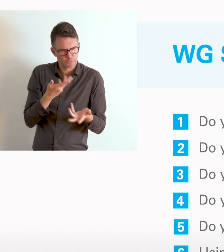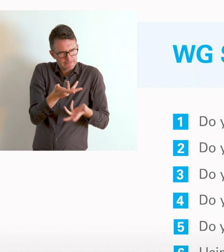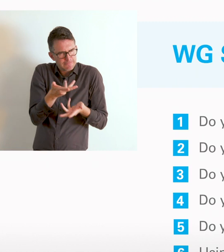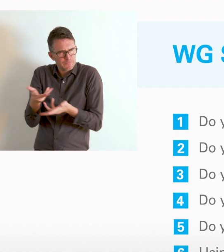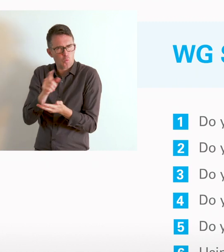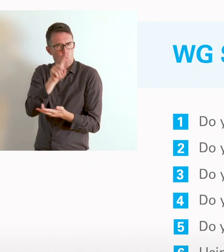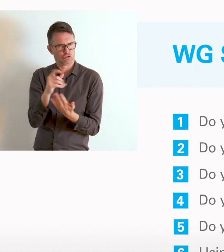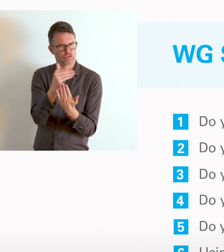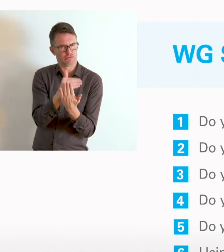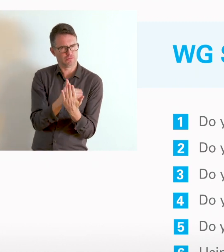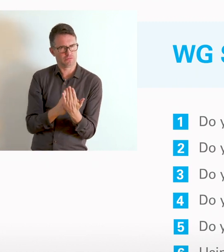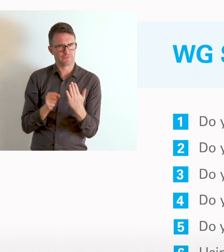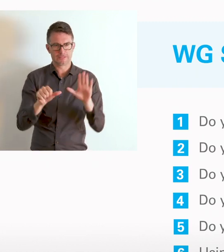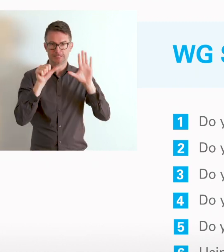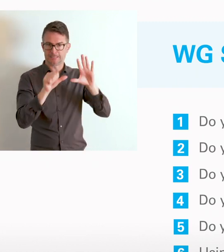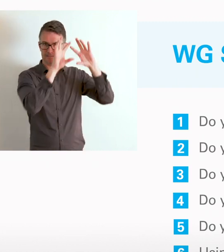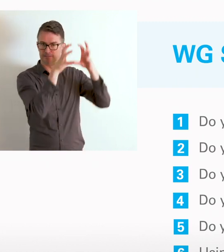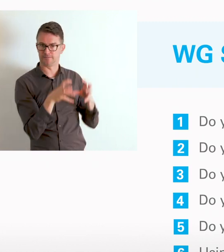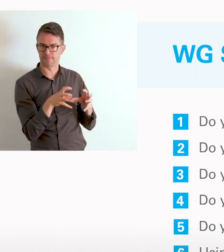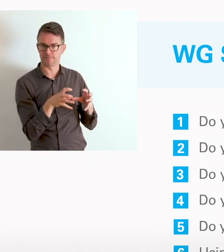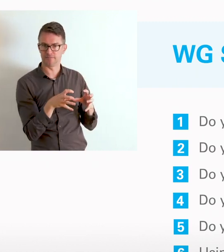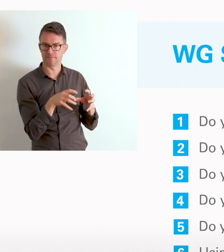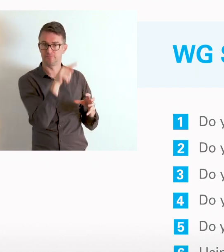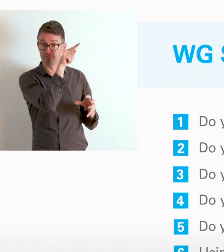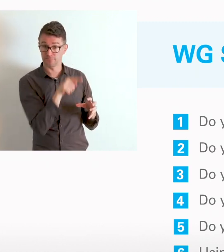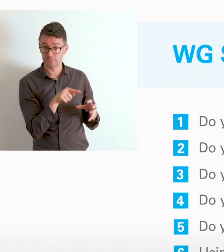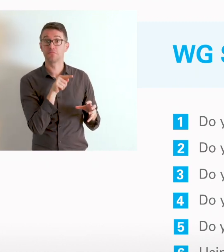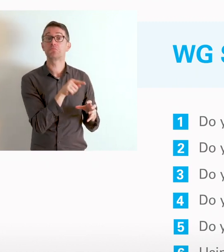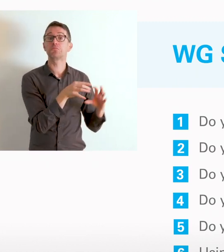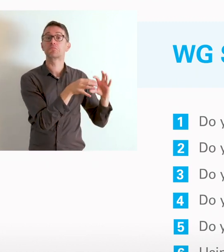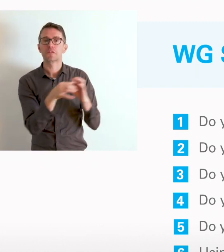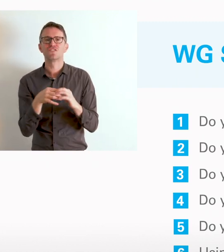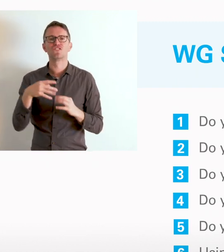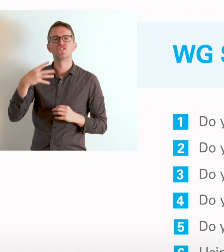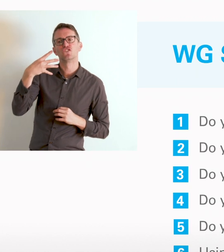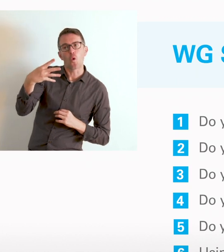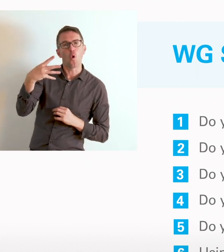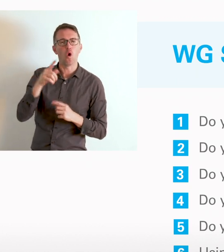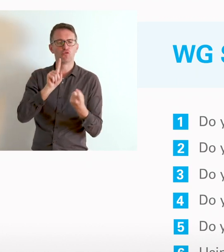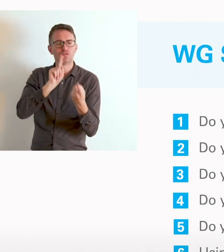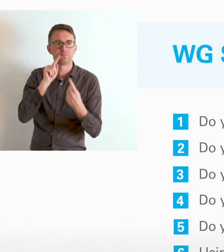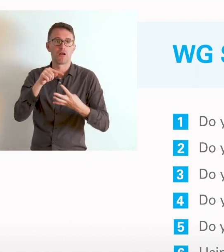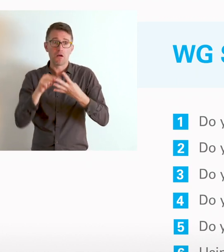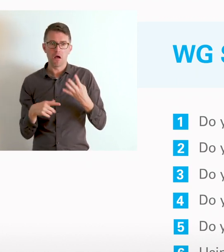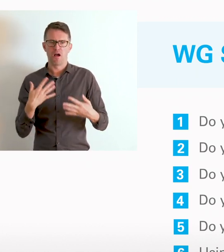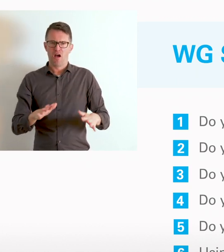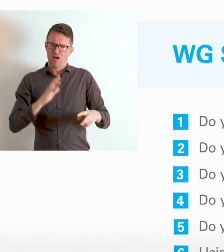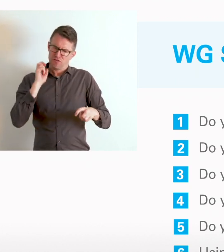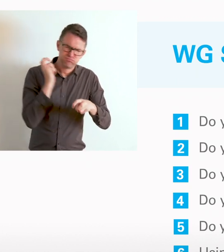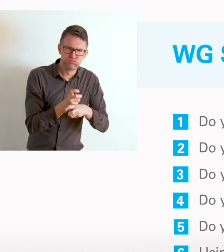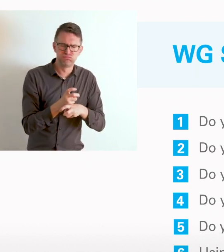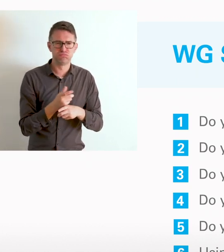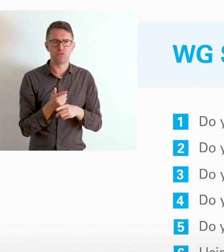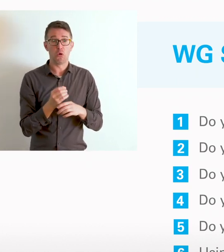6 questions comes with 4 response categories: no difficulty, yes, some difficulty,